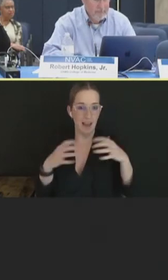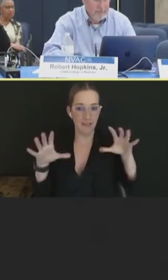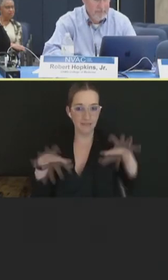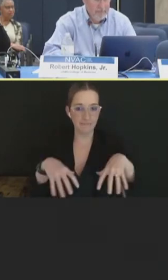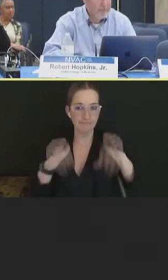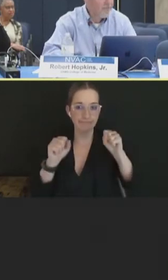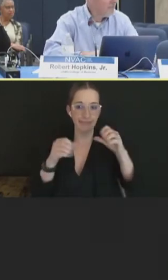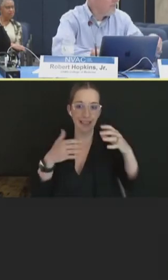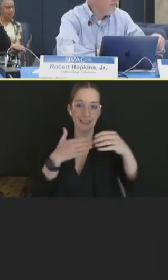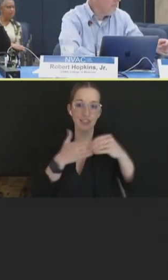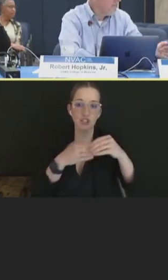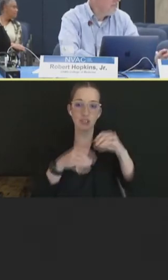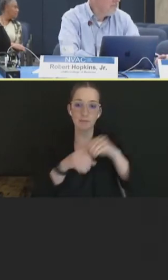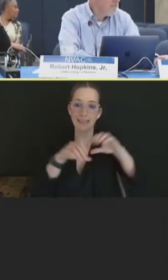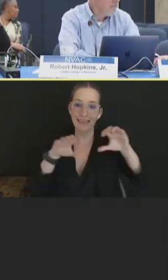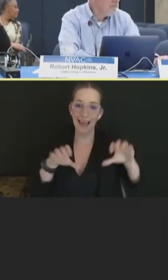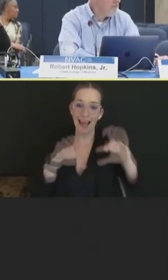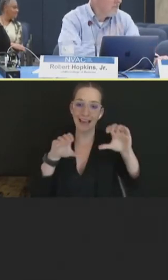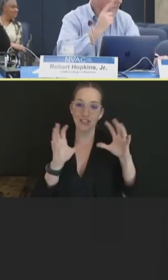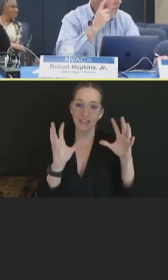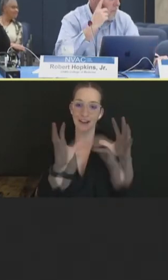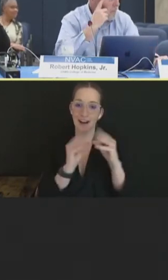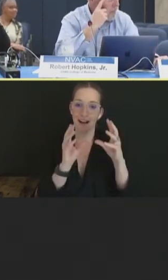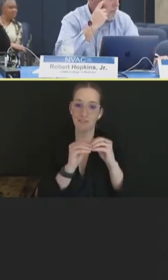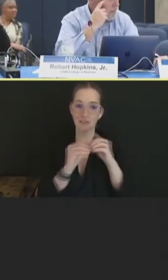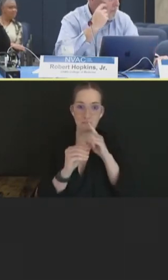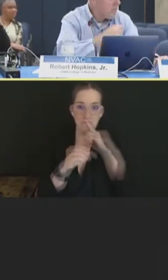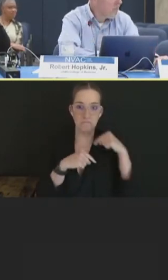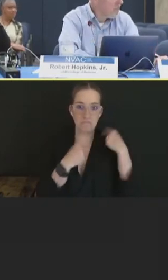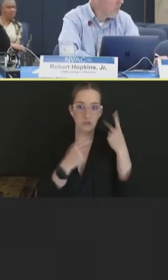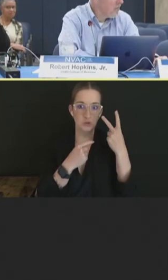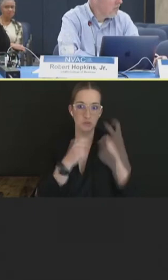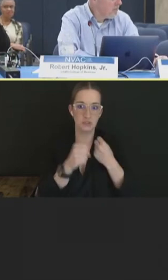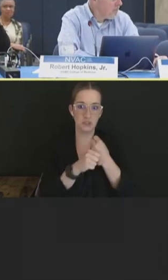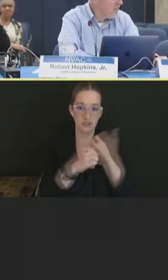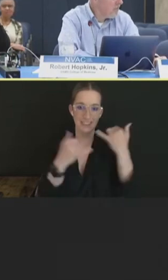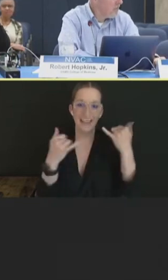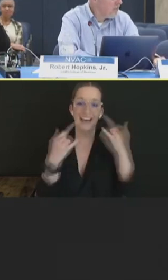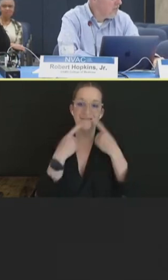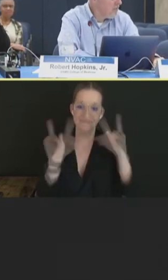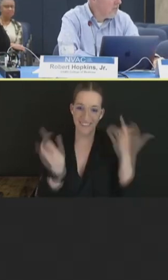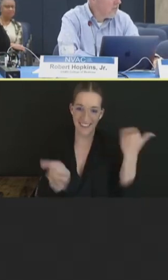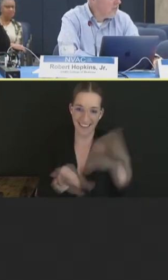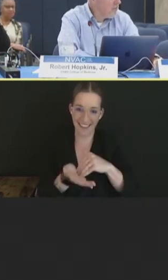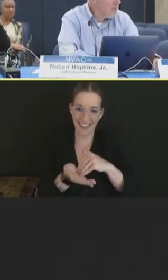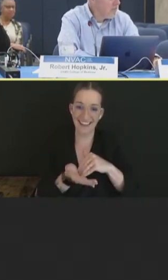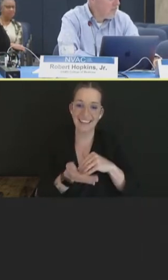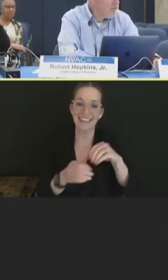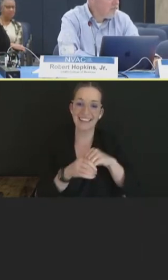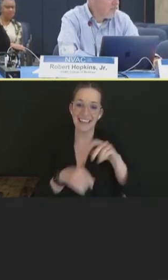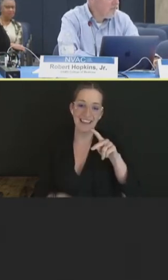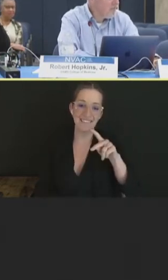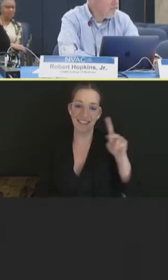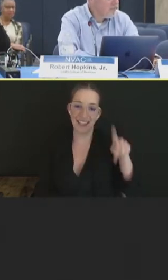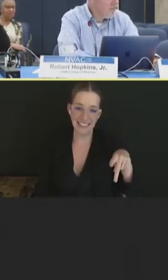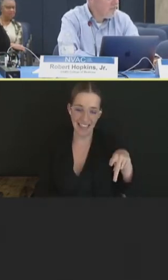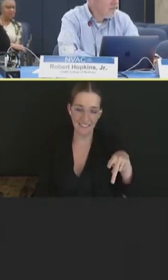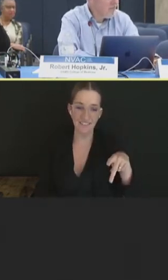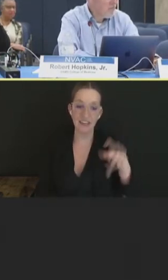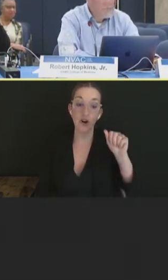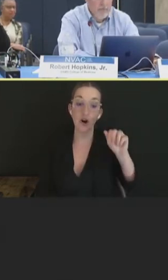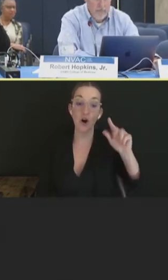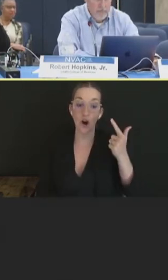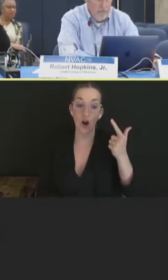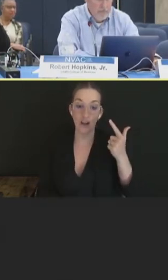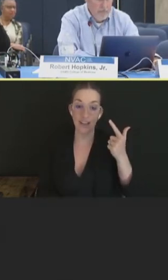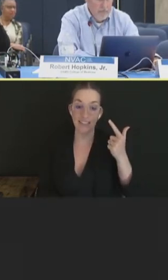had the last 2 years. We'll be having that again this year in Philadelphia in August 30th to September 1st.